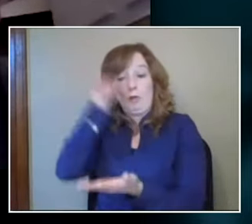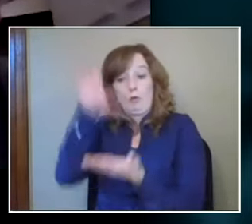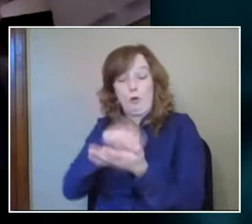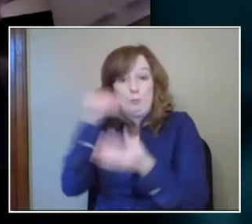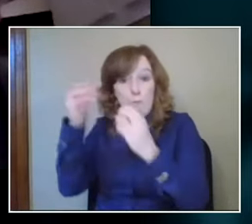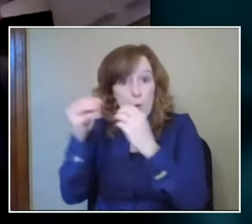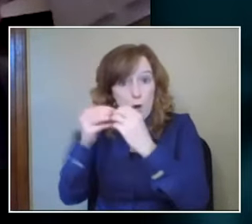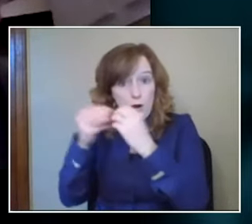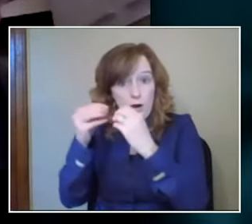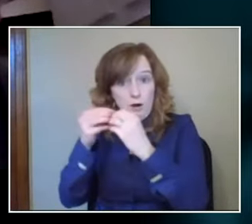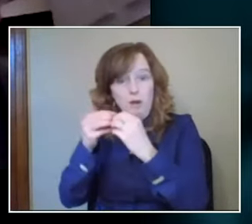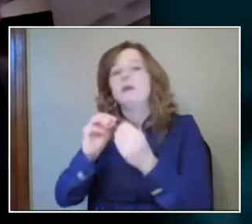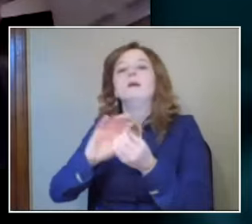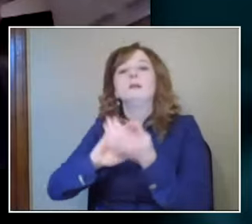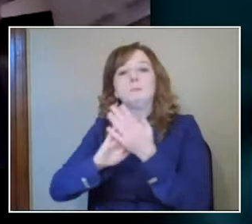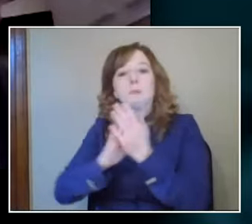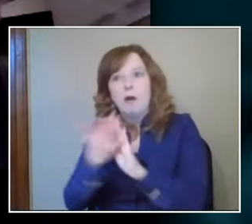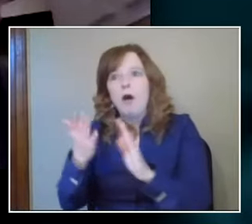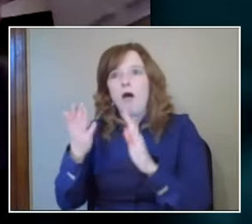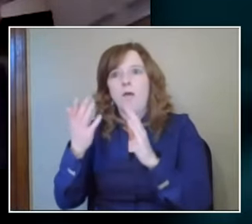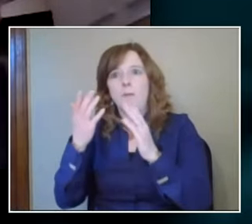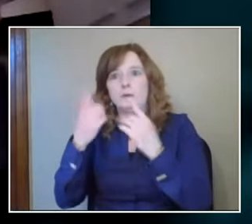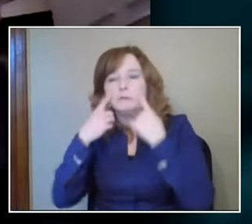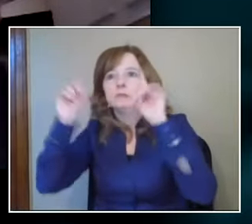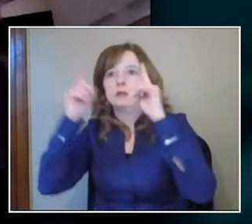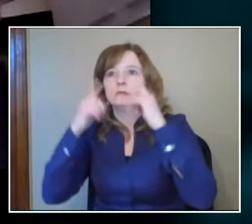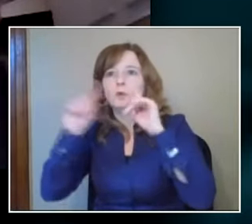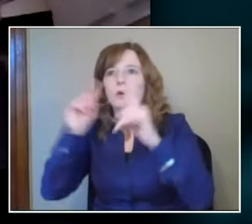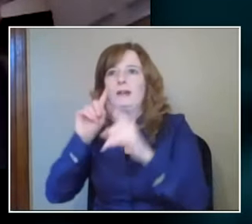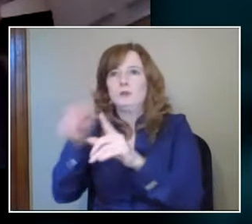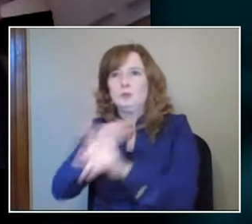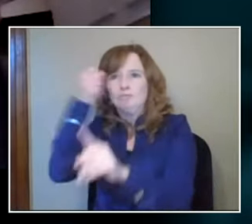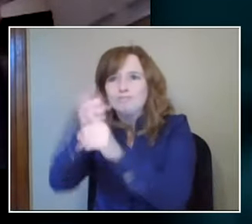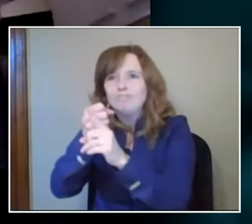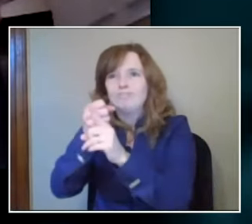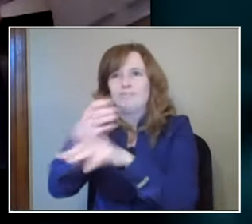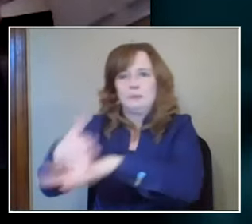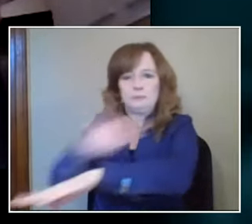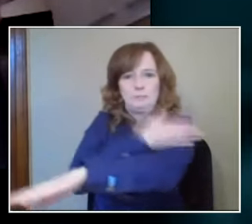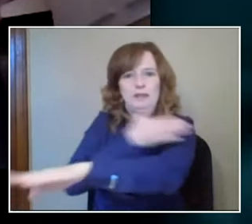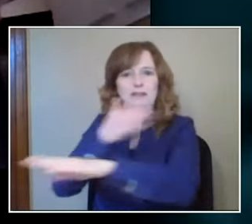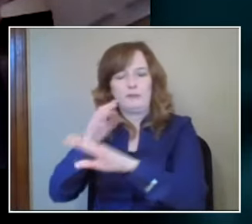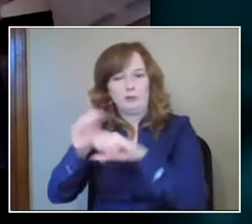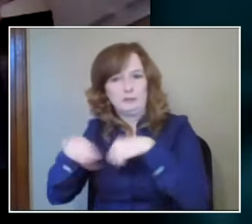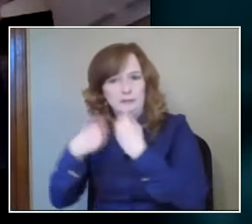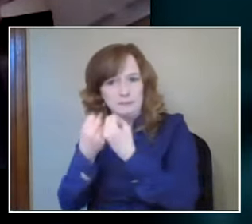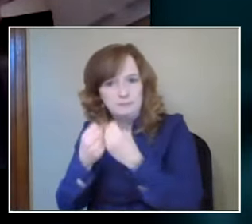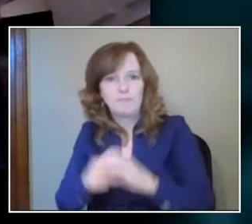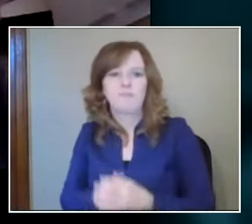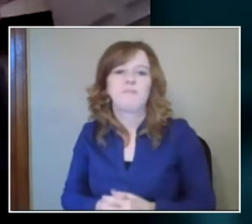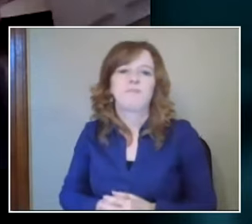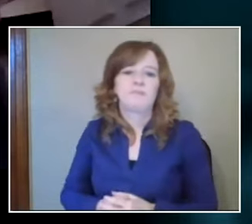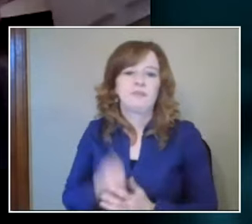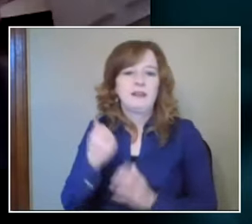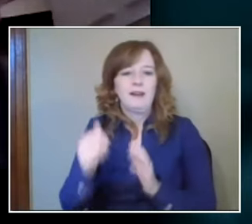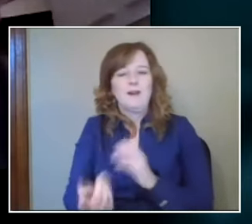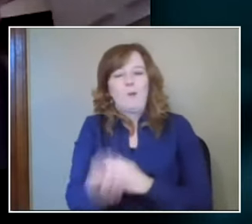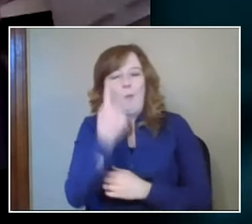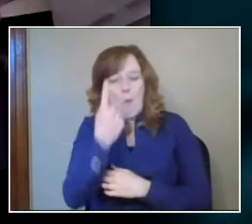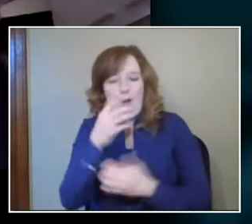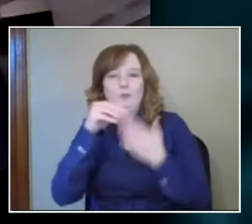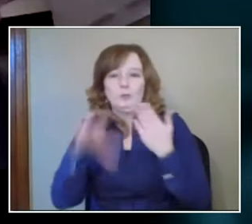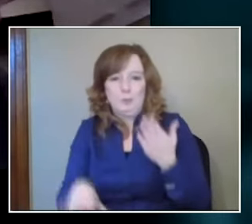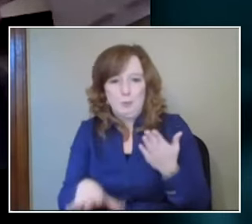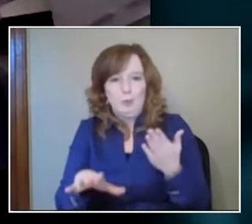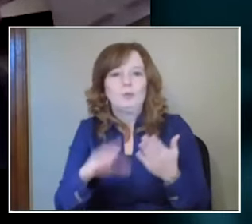contributing, and be able to make a difference. I was fortunate enough to work with one young student, name's Grace, talking with her parents